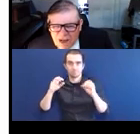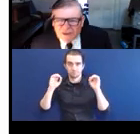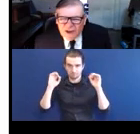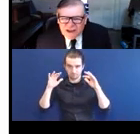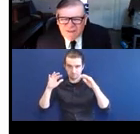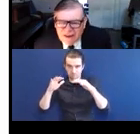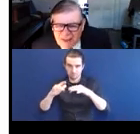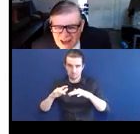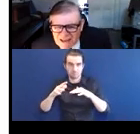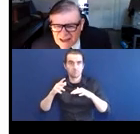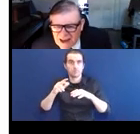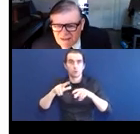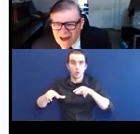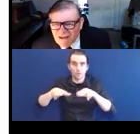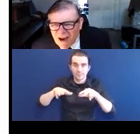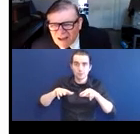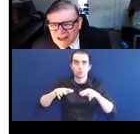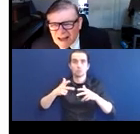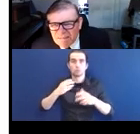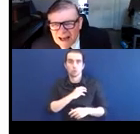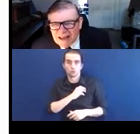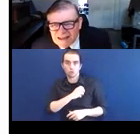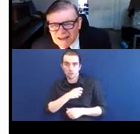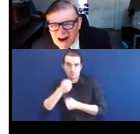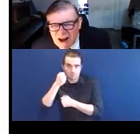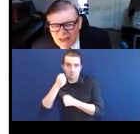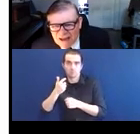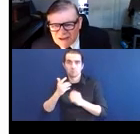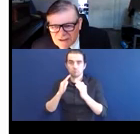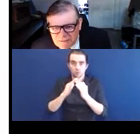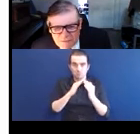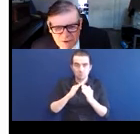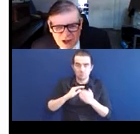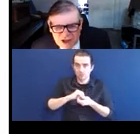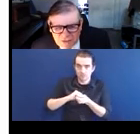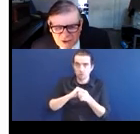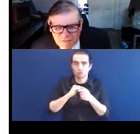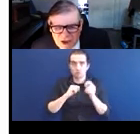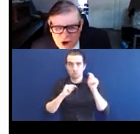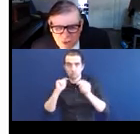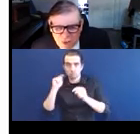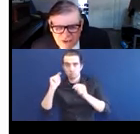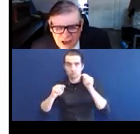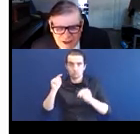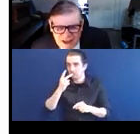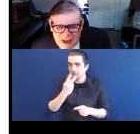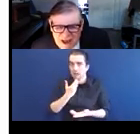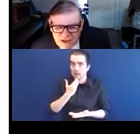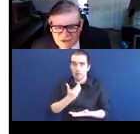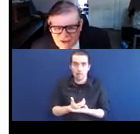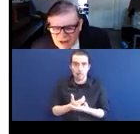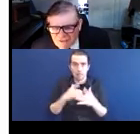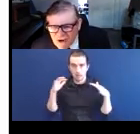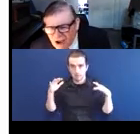people, after 35 days, the caravan arrives in La Paz, and there are thousands of people marching with them. We've come here